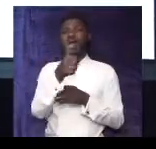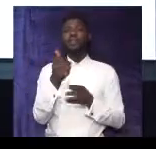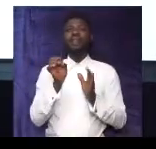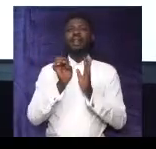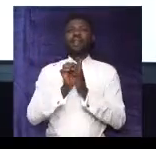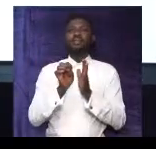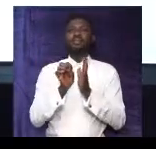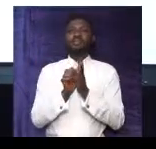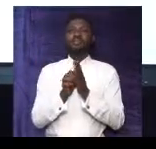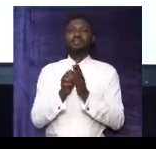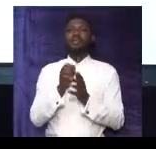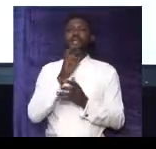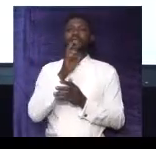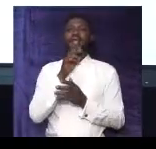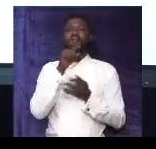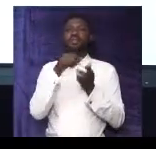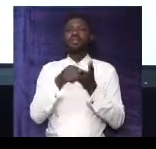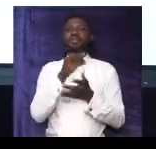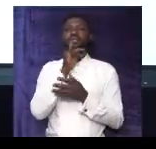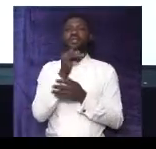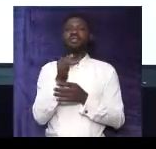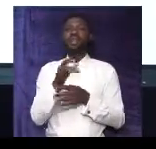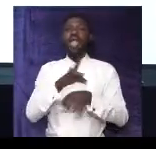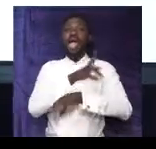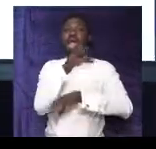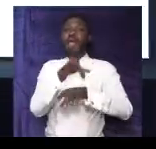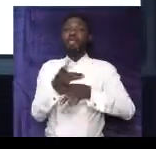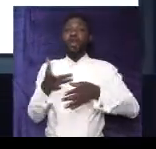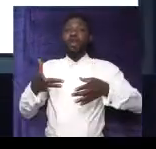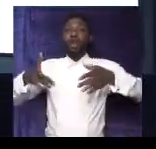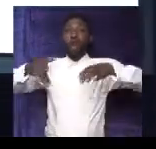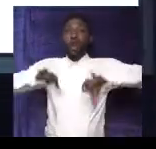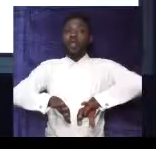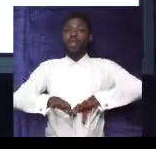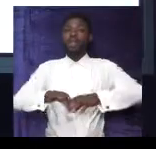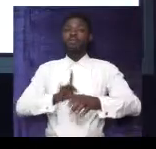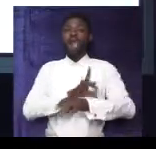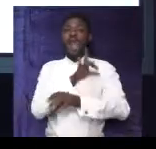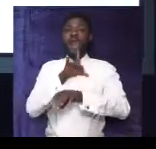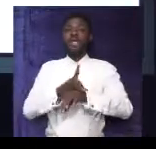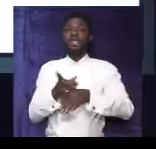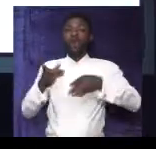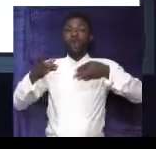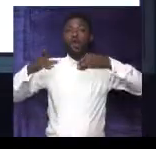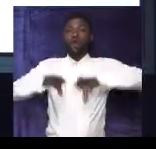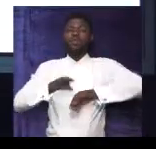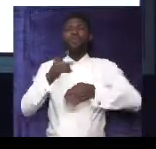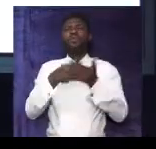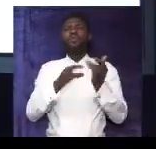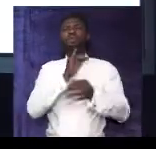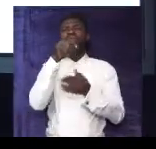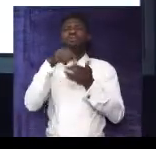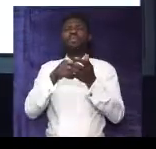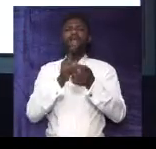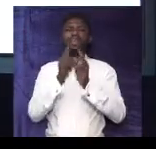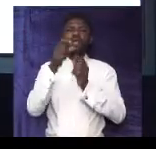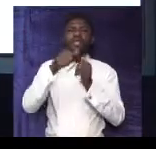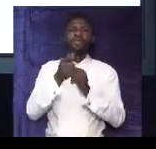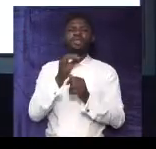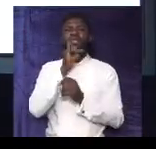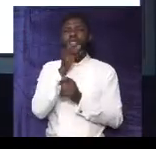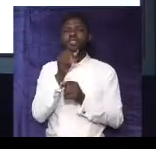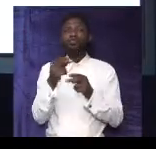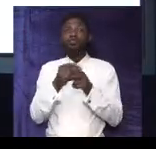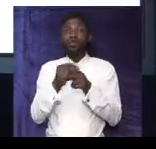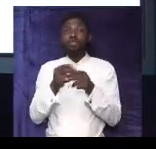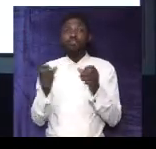to another example, and this is earthquake. This is earthquake, and what is this talking